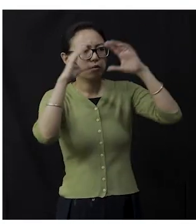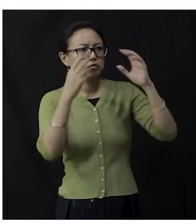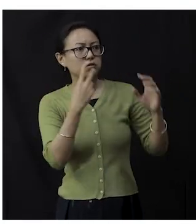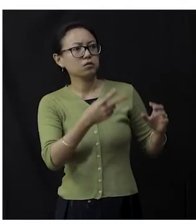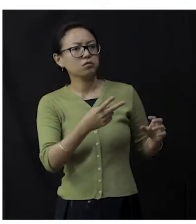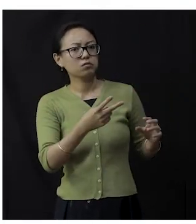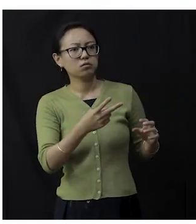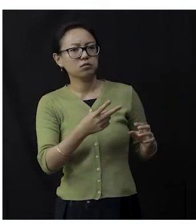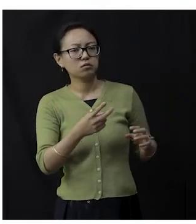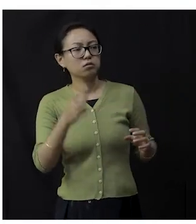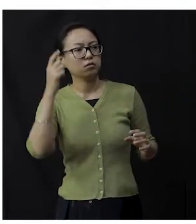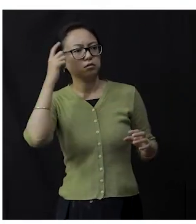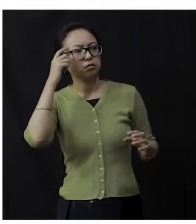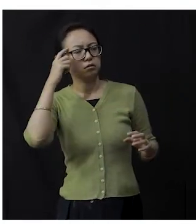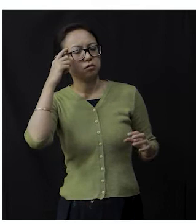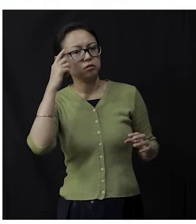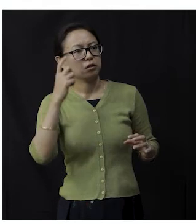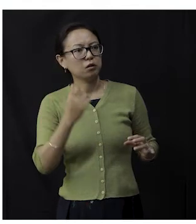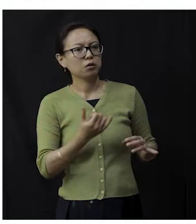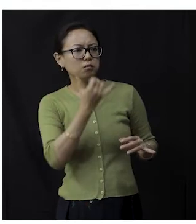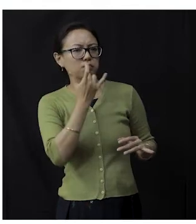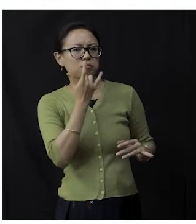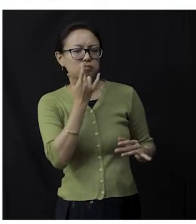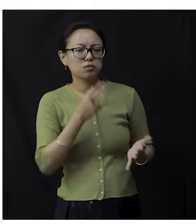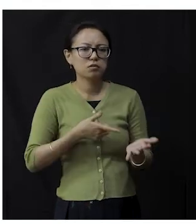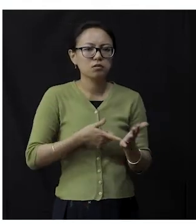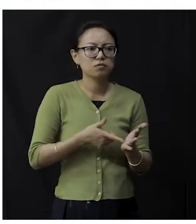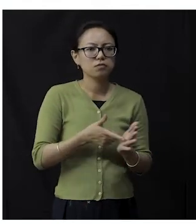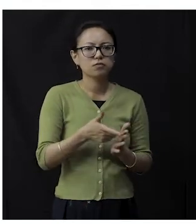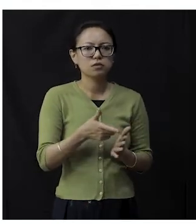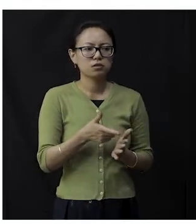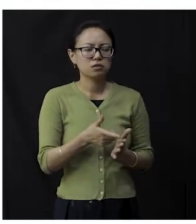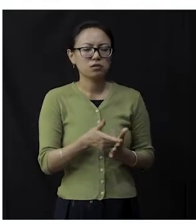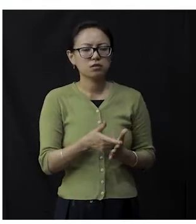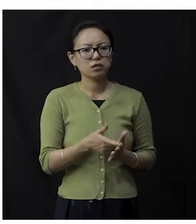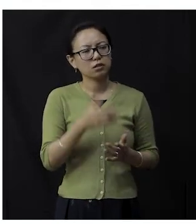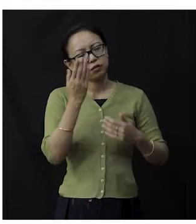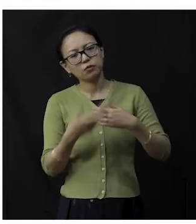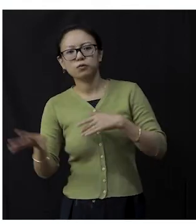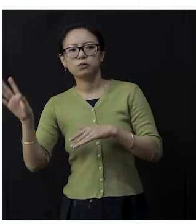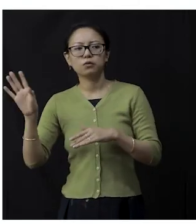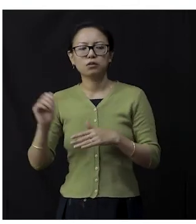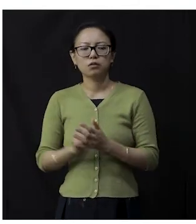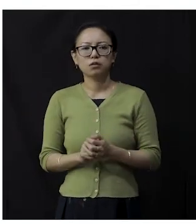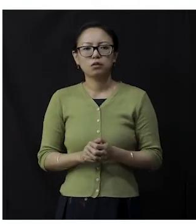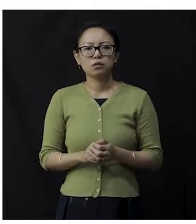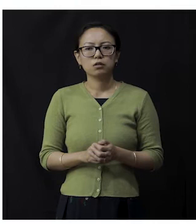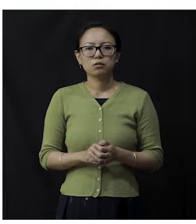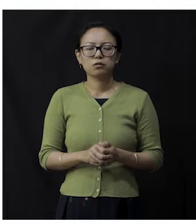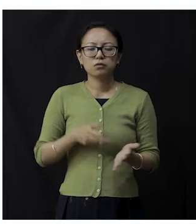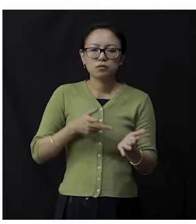together quickly go on and paint the entire village.